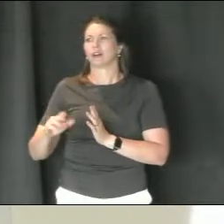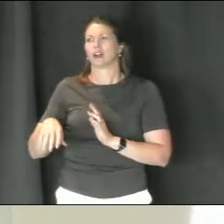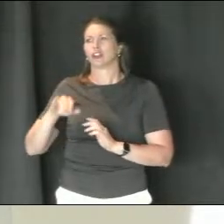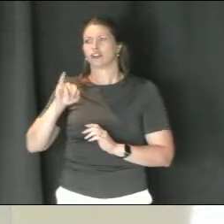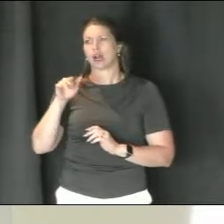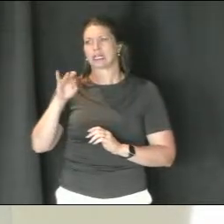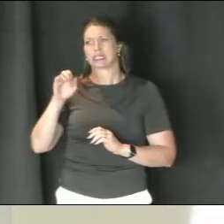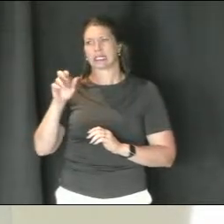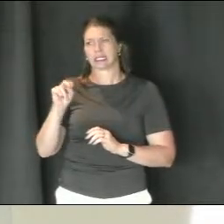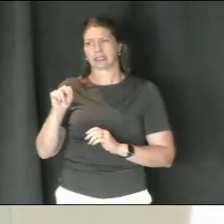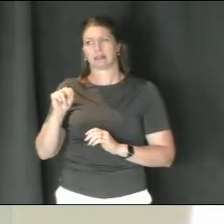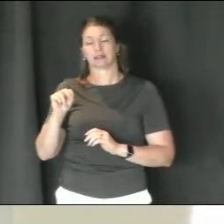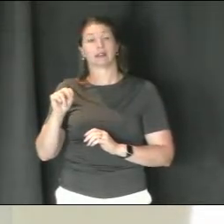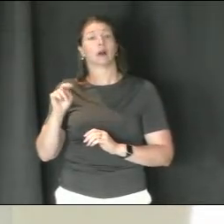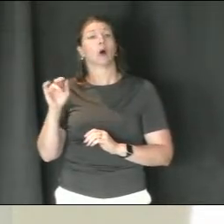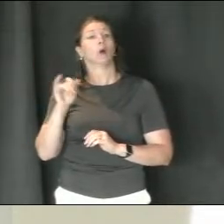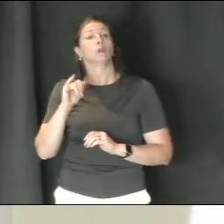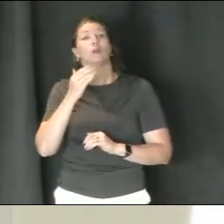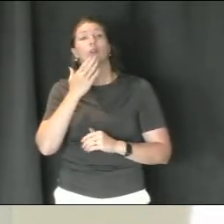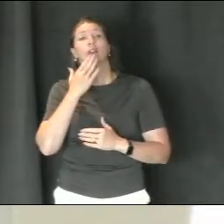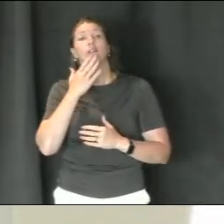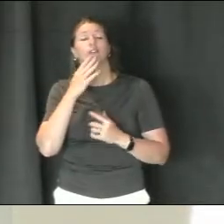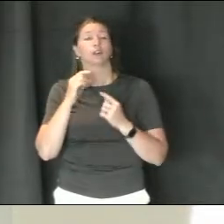Edward Thierry and